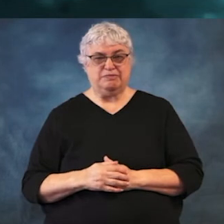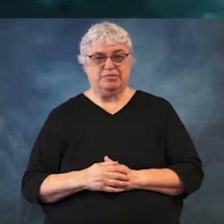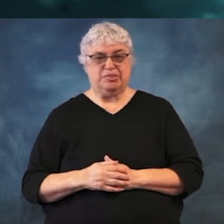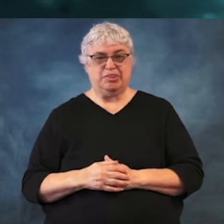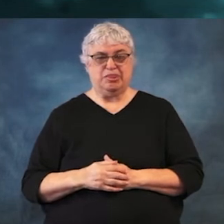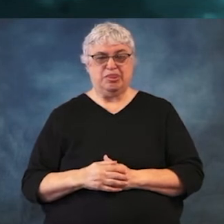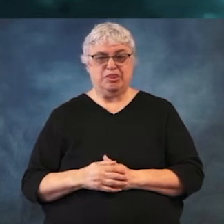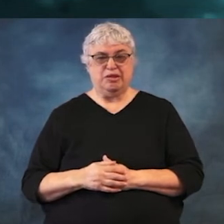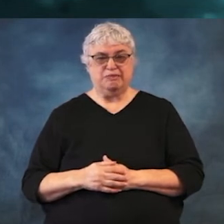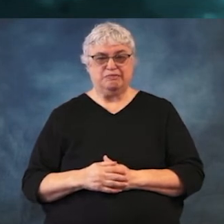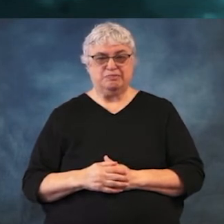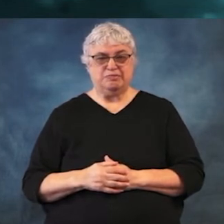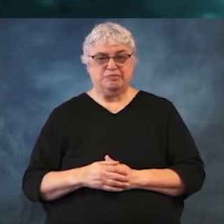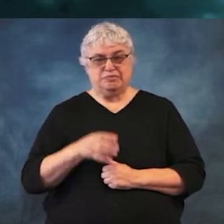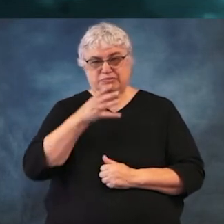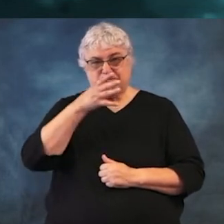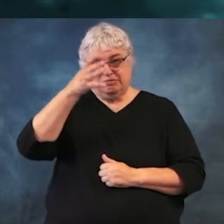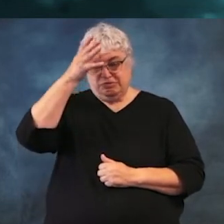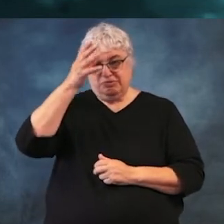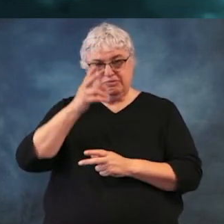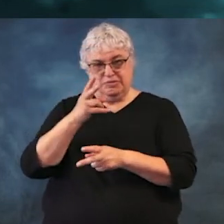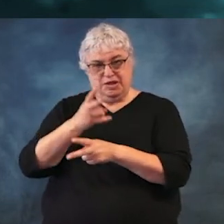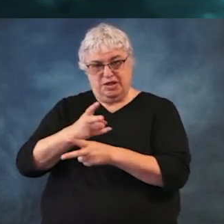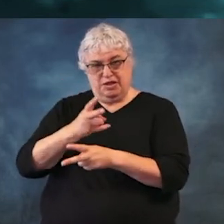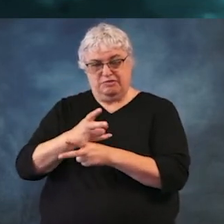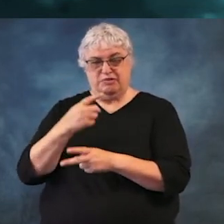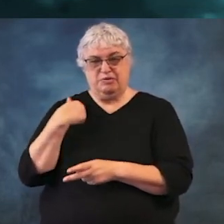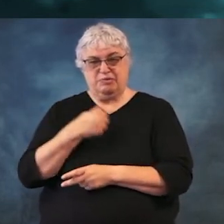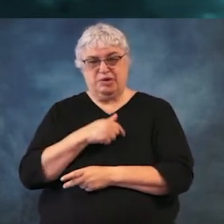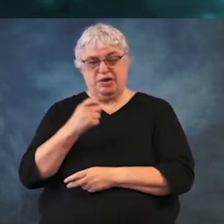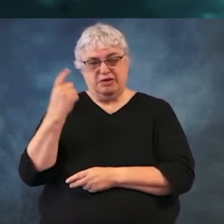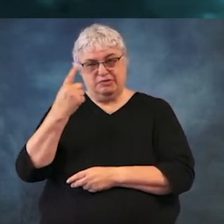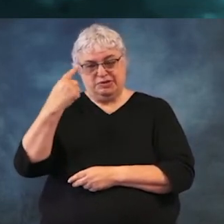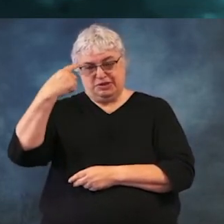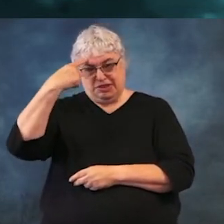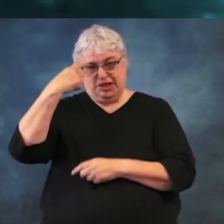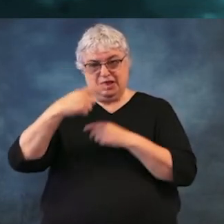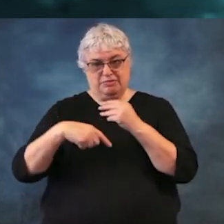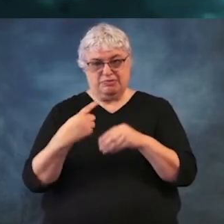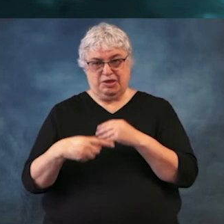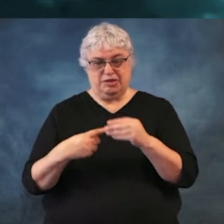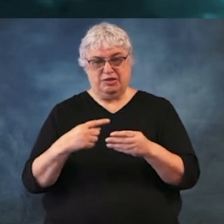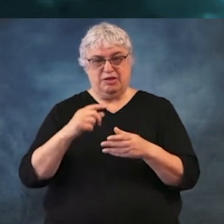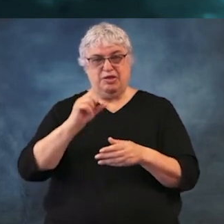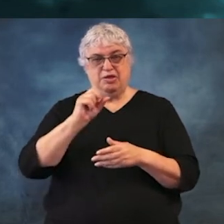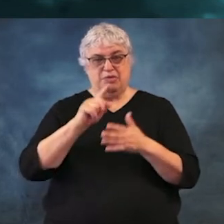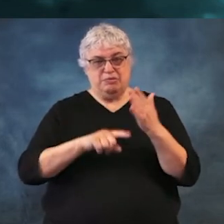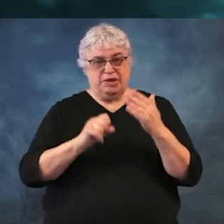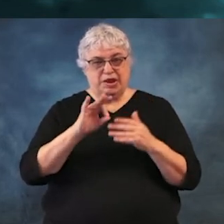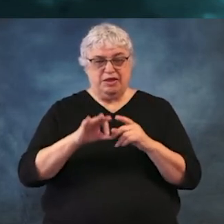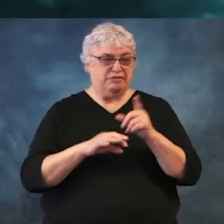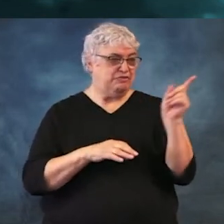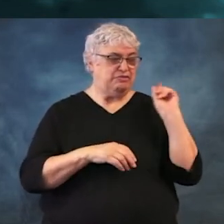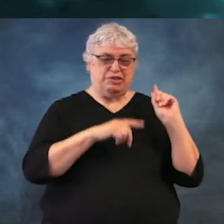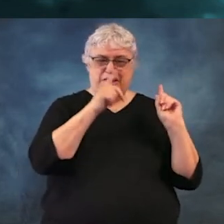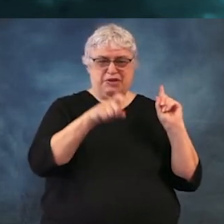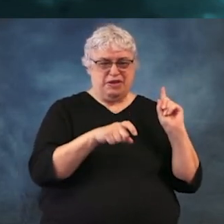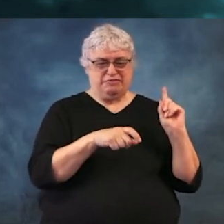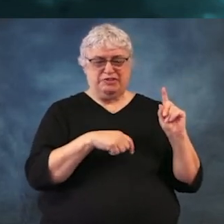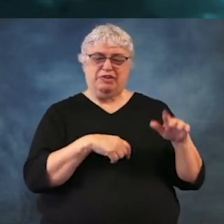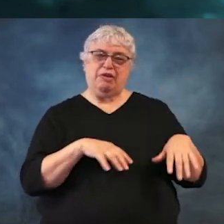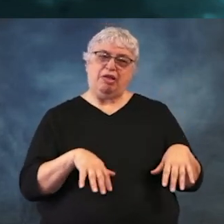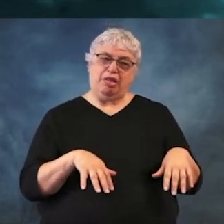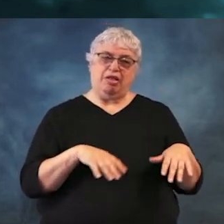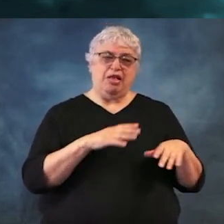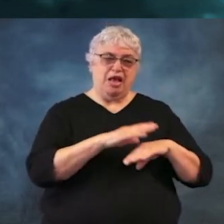have, as a parent, caregiver, we have to always think about all the what ifs that other people don't have to think about, that